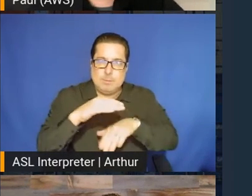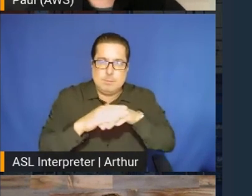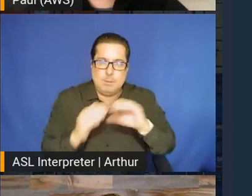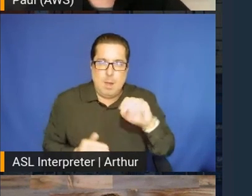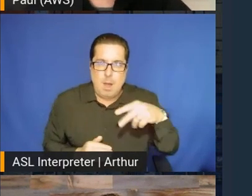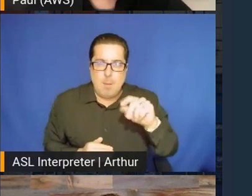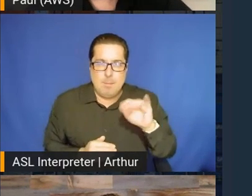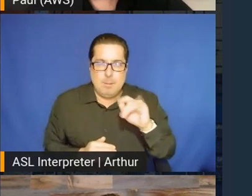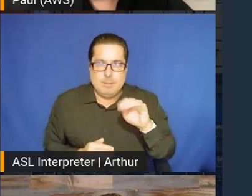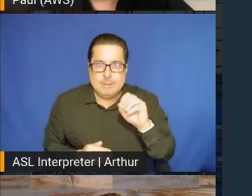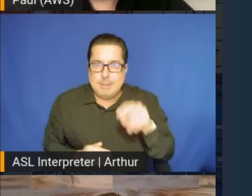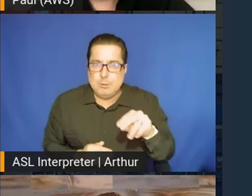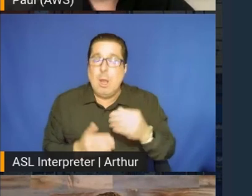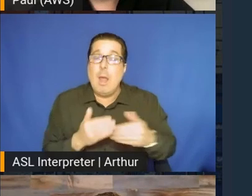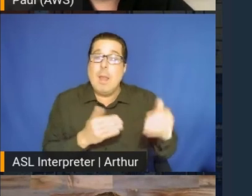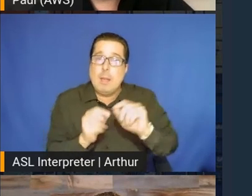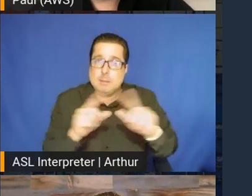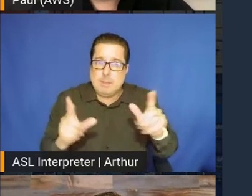slide.